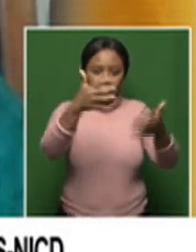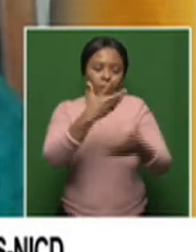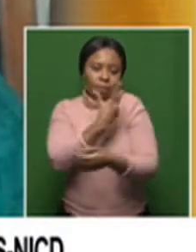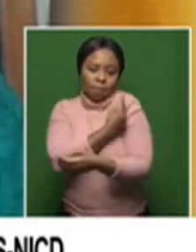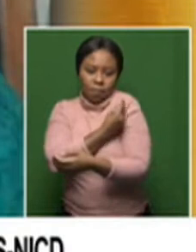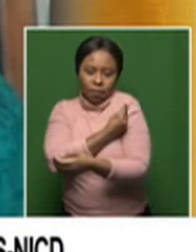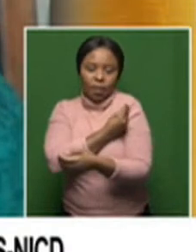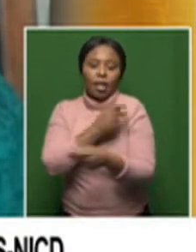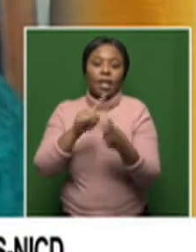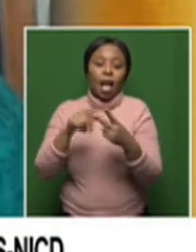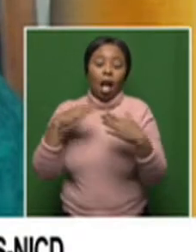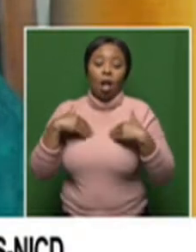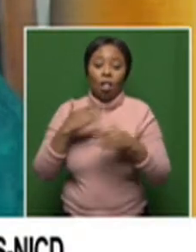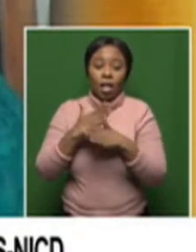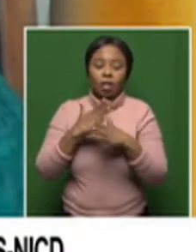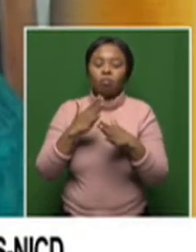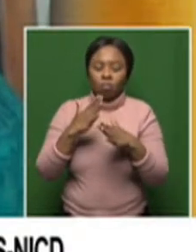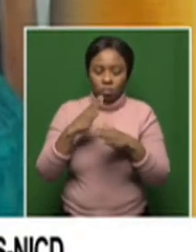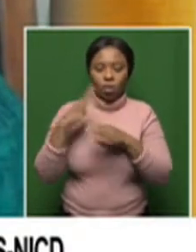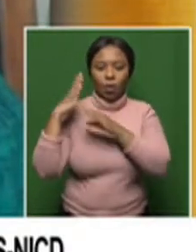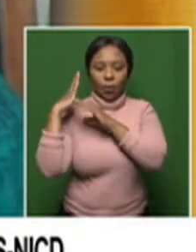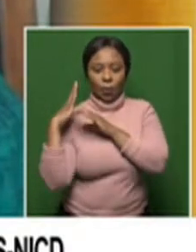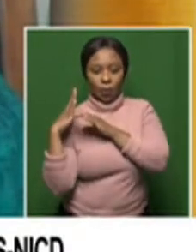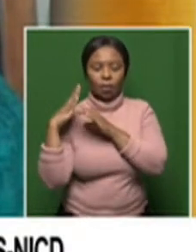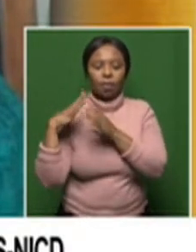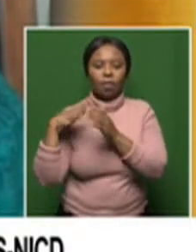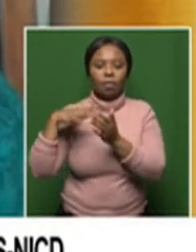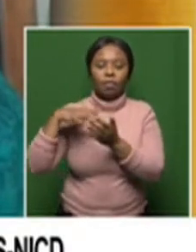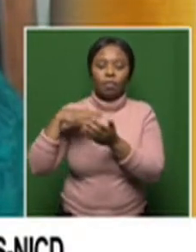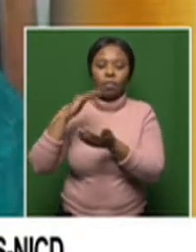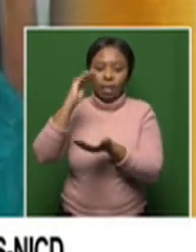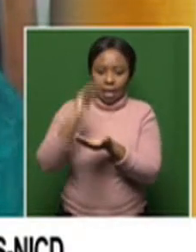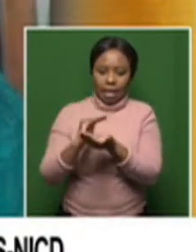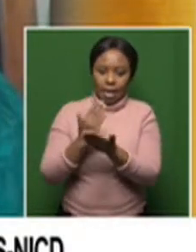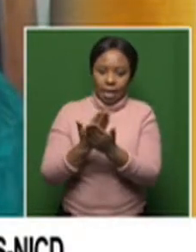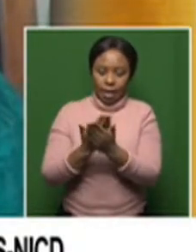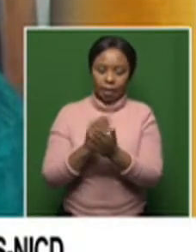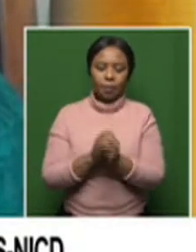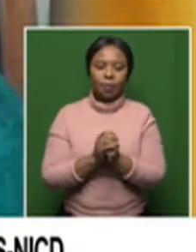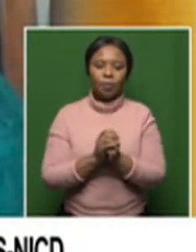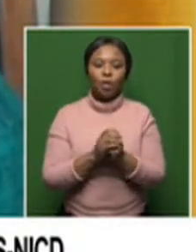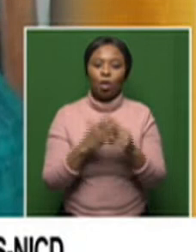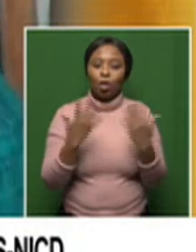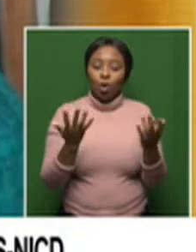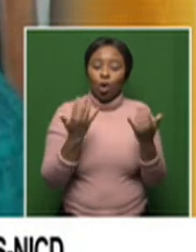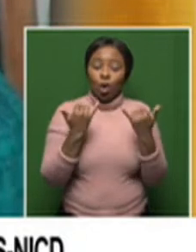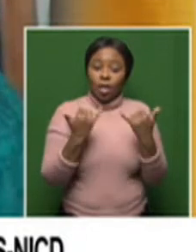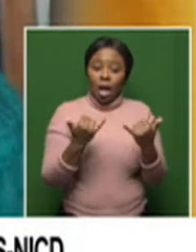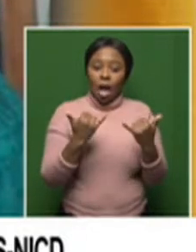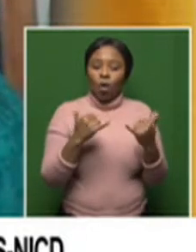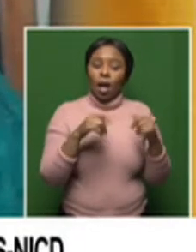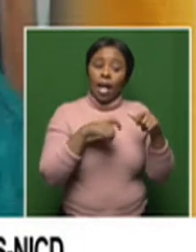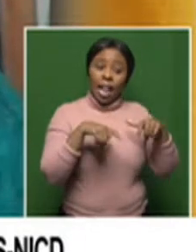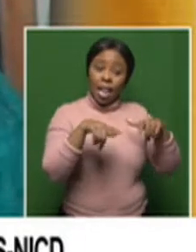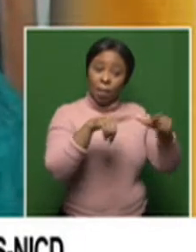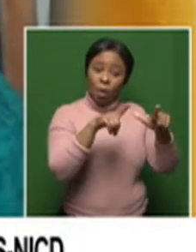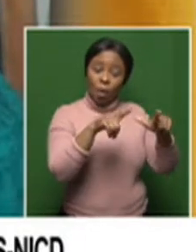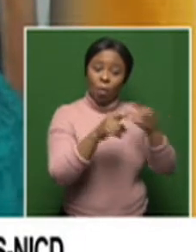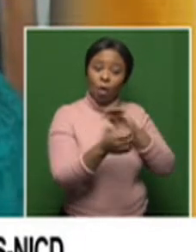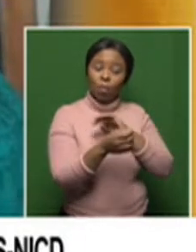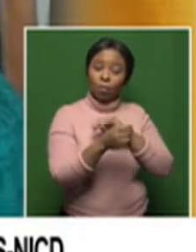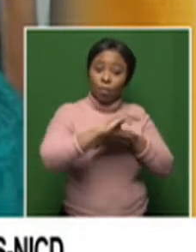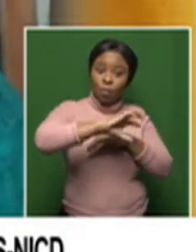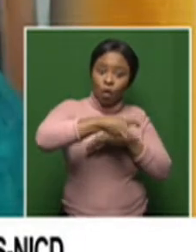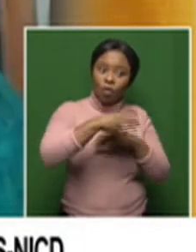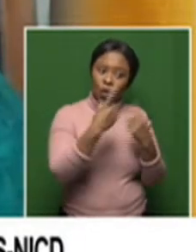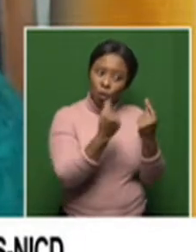the healthcare system. And as we indicated in the last briefing, learning out of what Limpopo province have been doing,